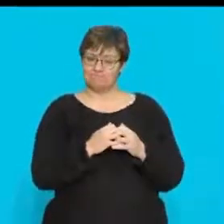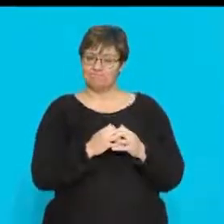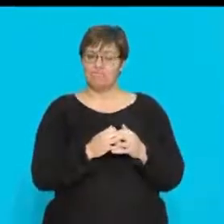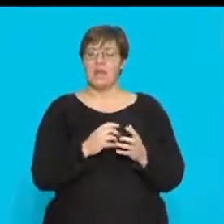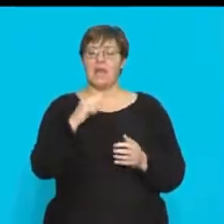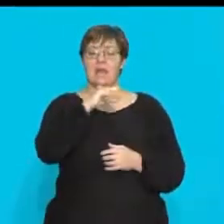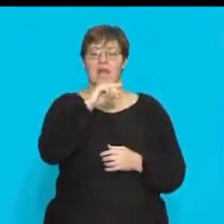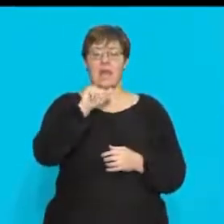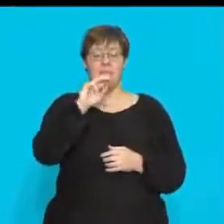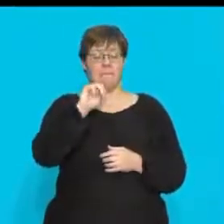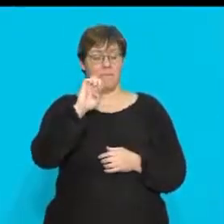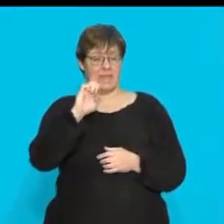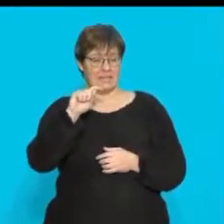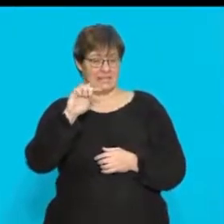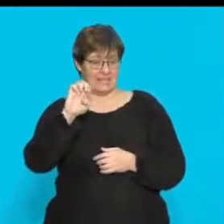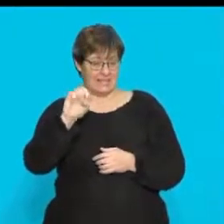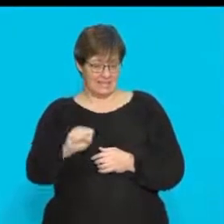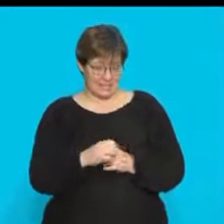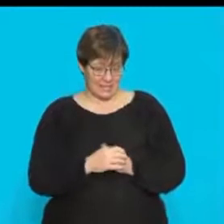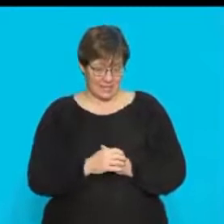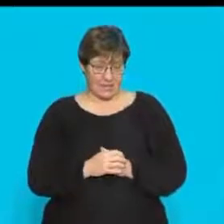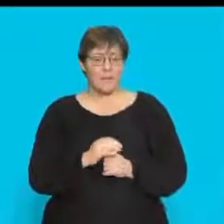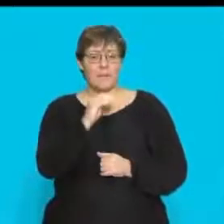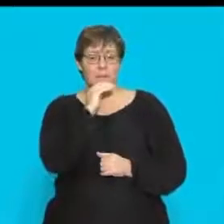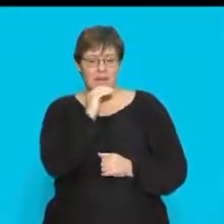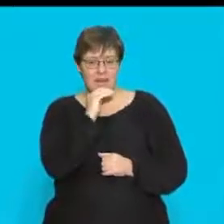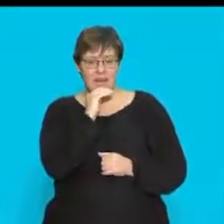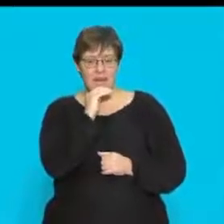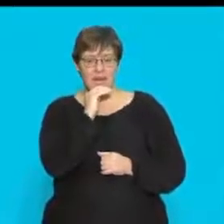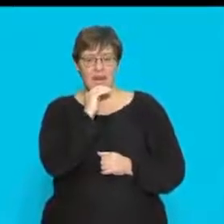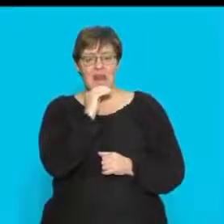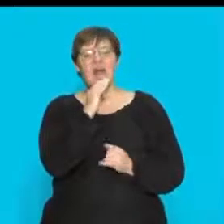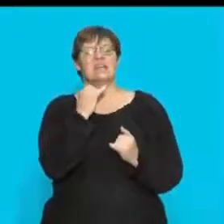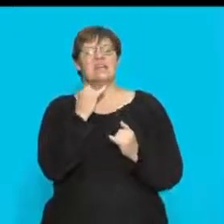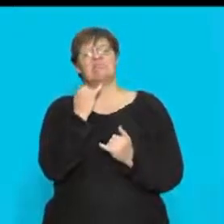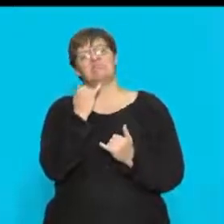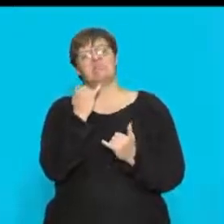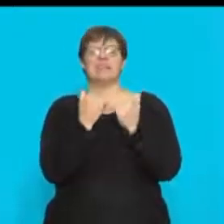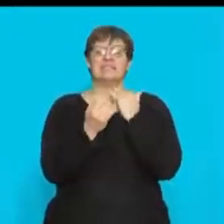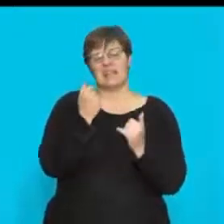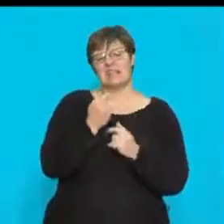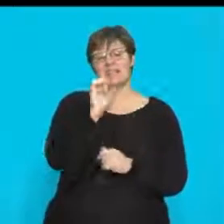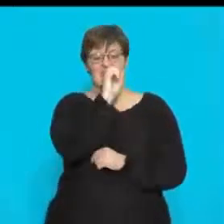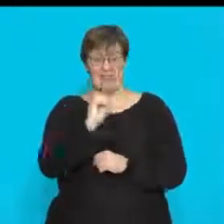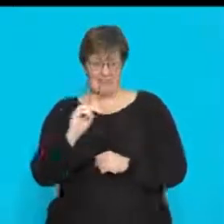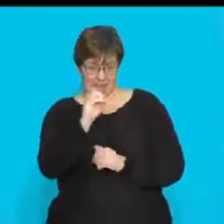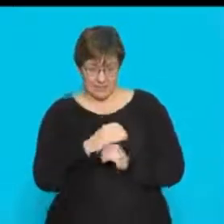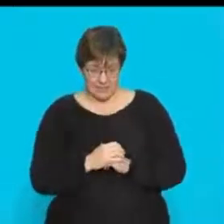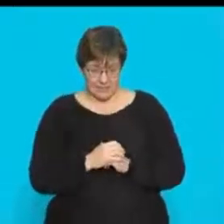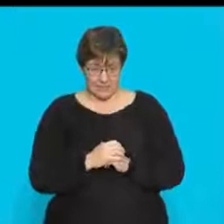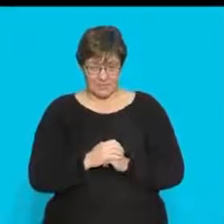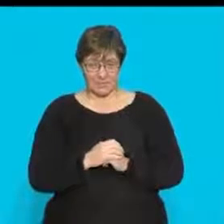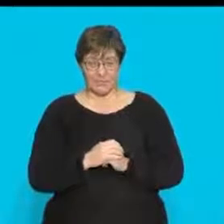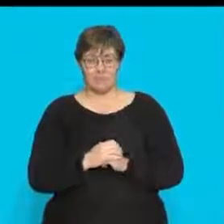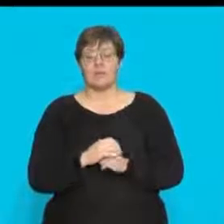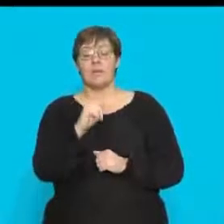give rise to a gamete. And what the word gamete means is a sex cell. All right? So what